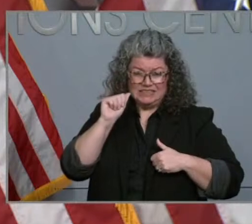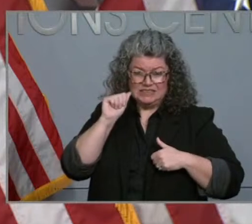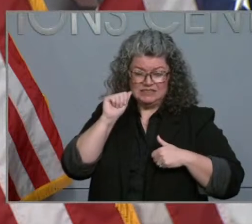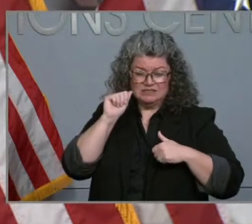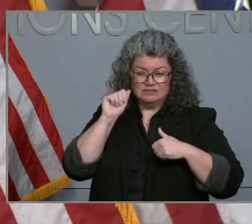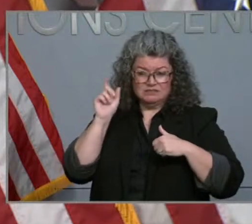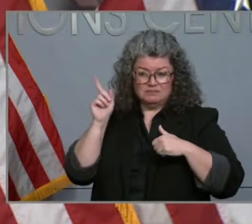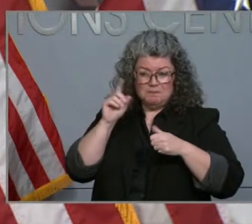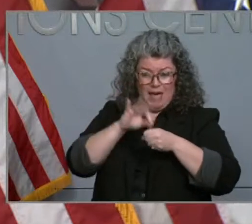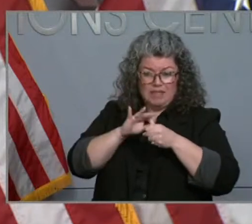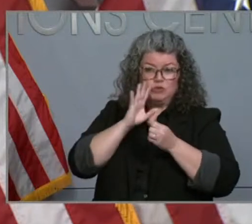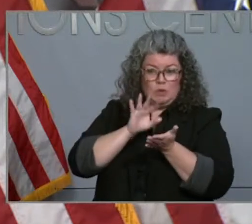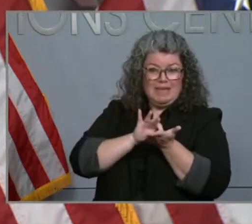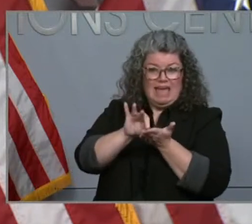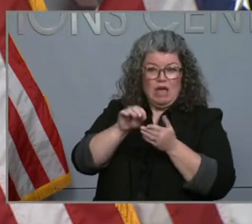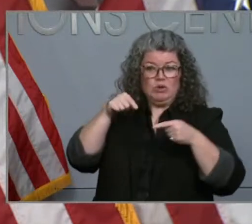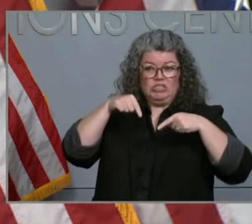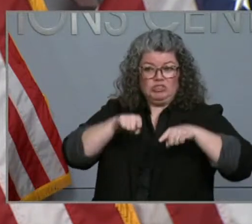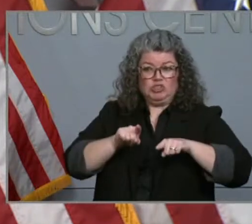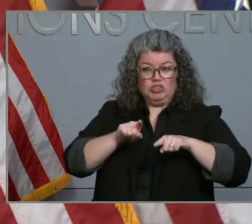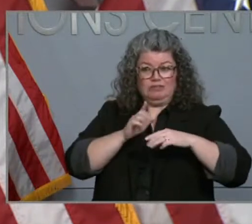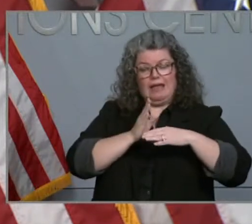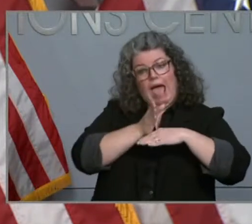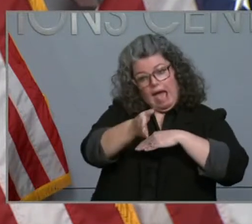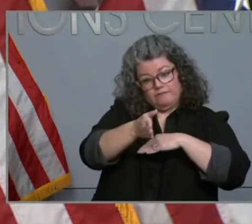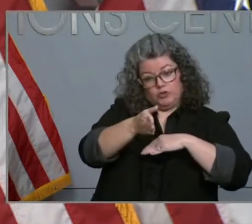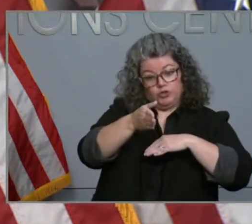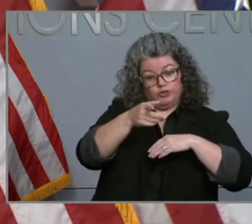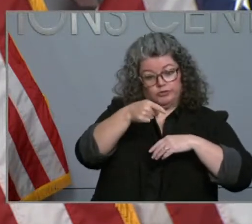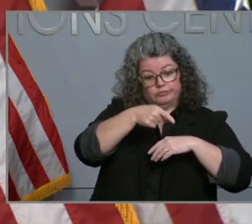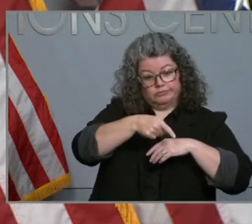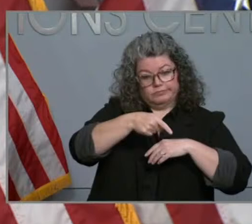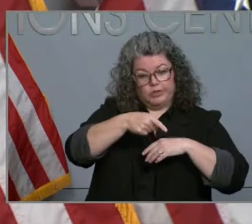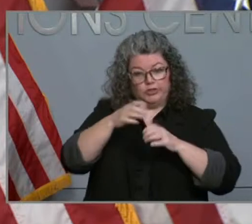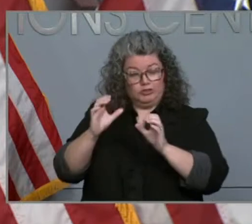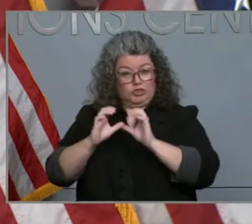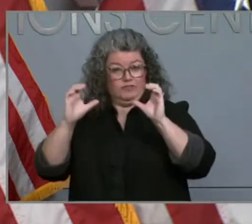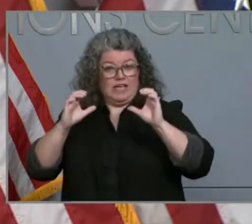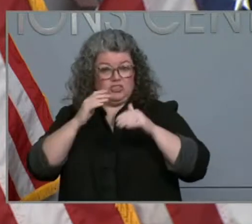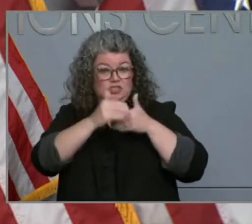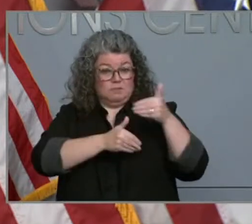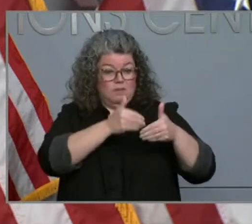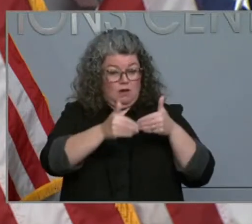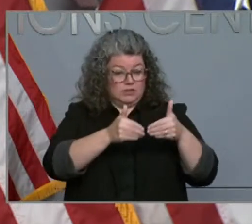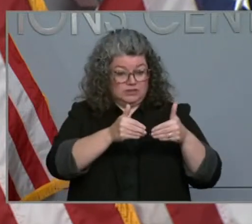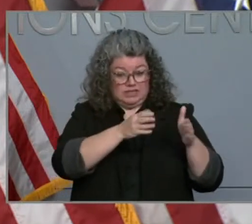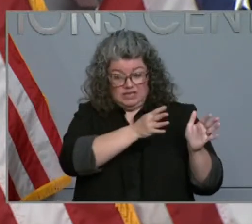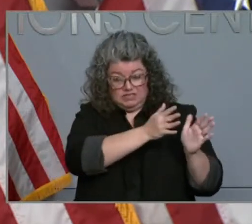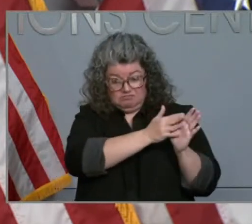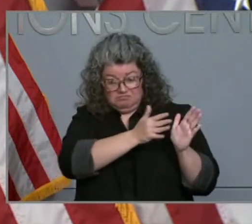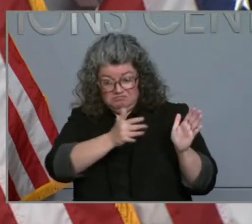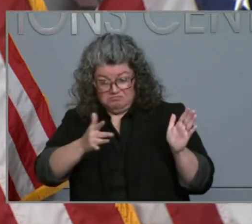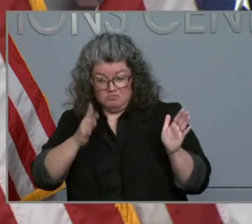canvass period. I was just wondering if you guys had any more specific dates about when these numbers will be released.